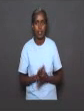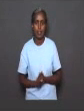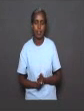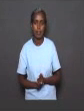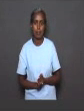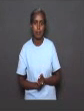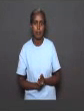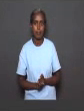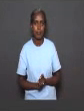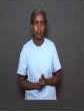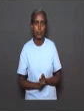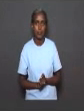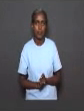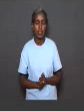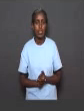cross B.